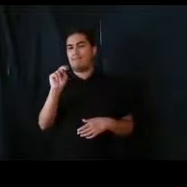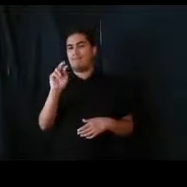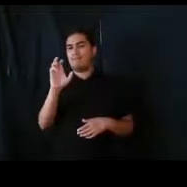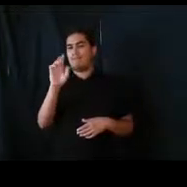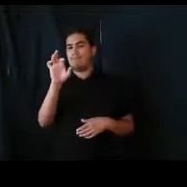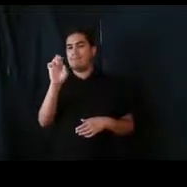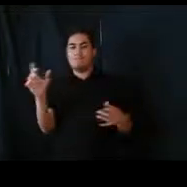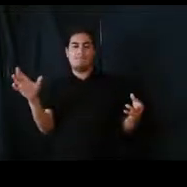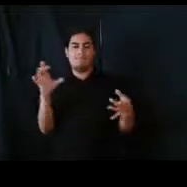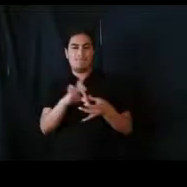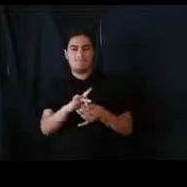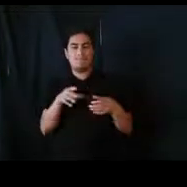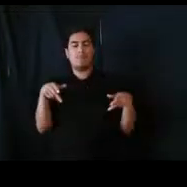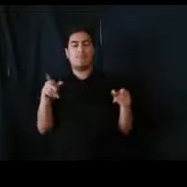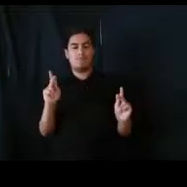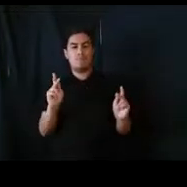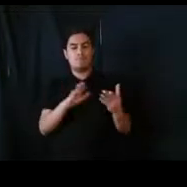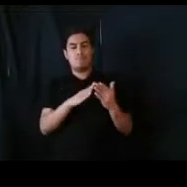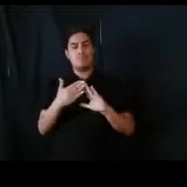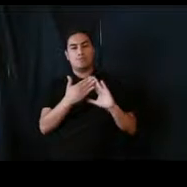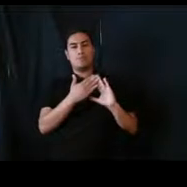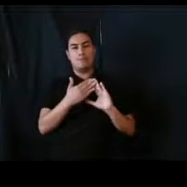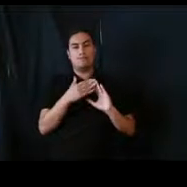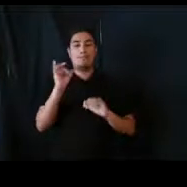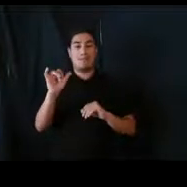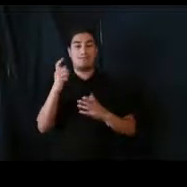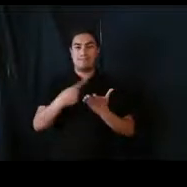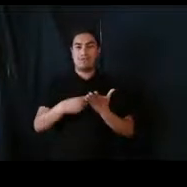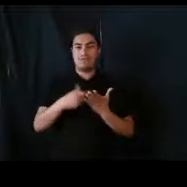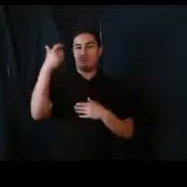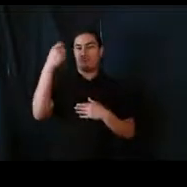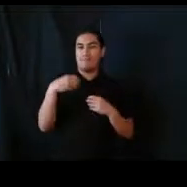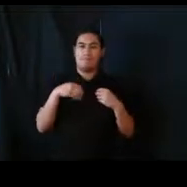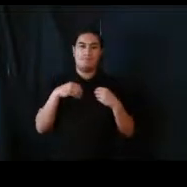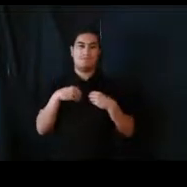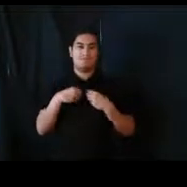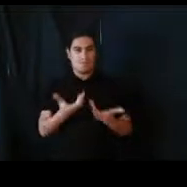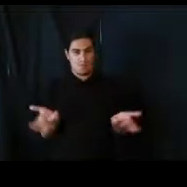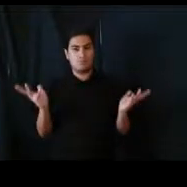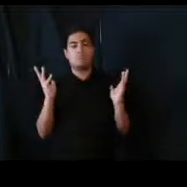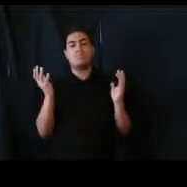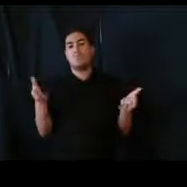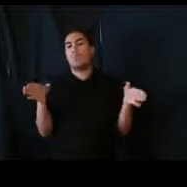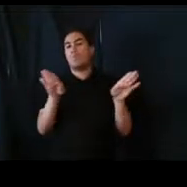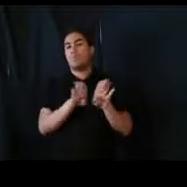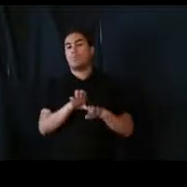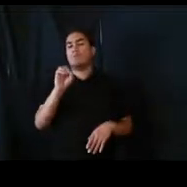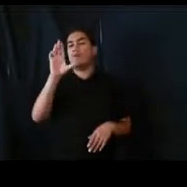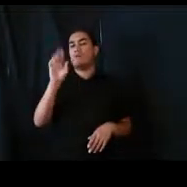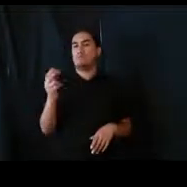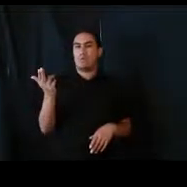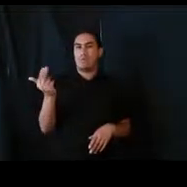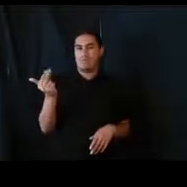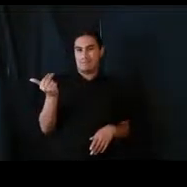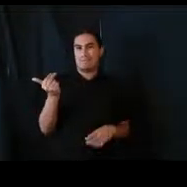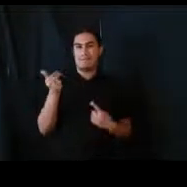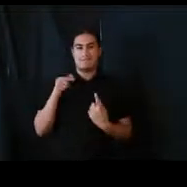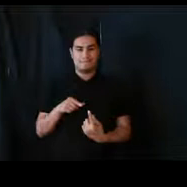discretionary grant process so that is out now and one it closes on october 13th